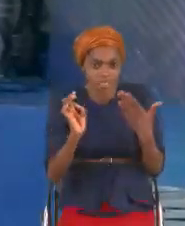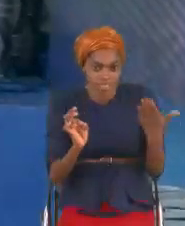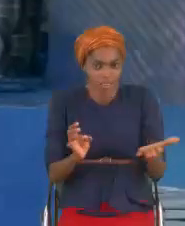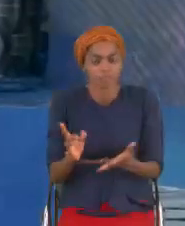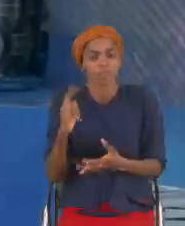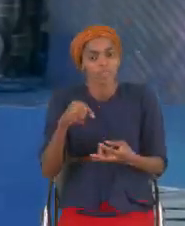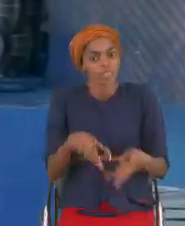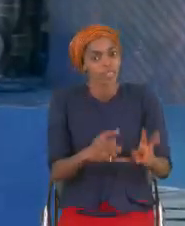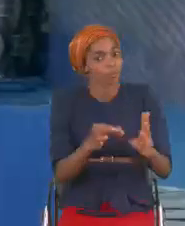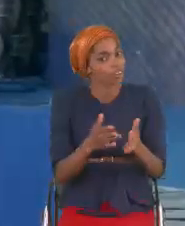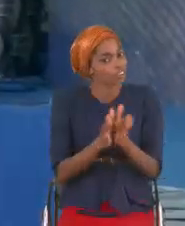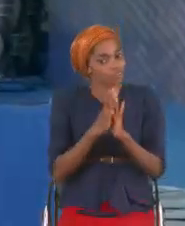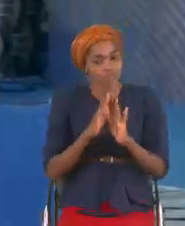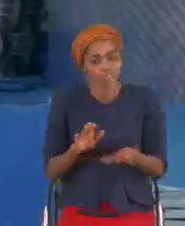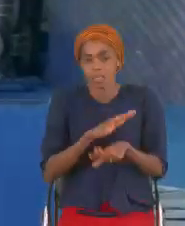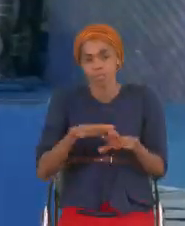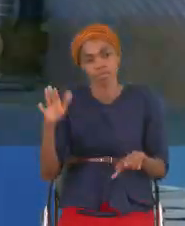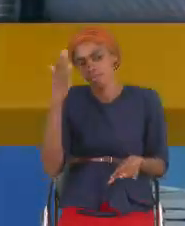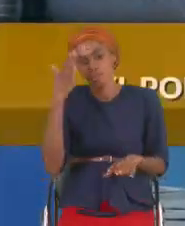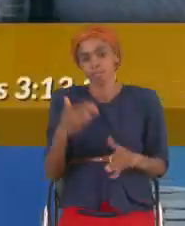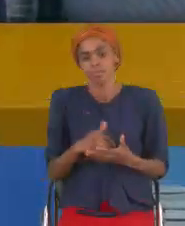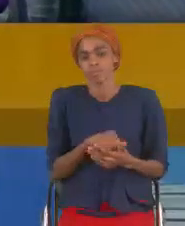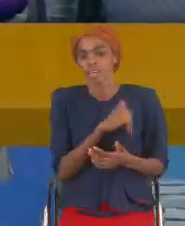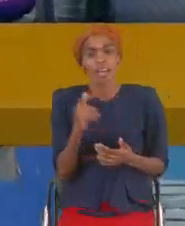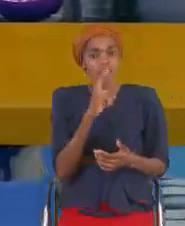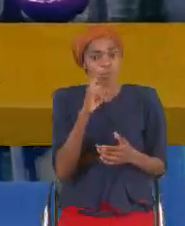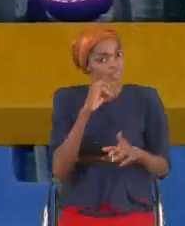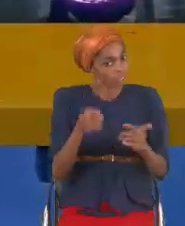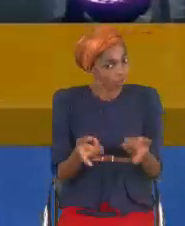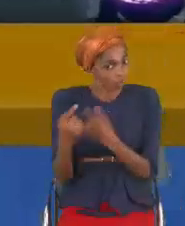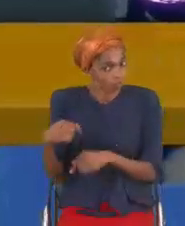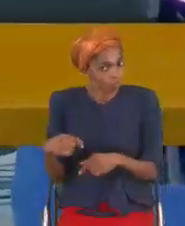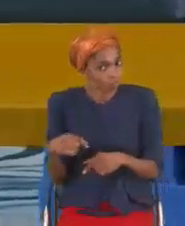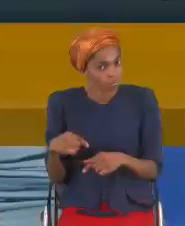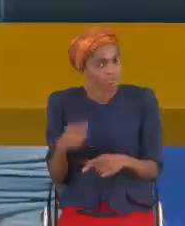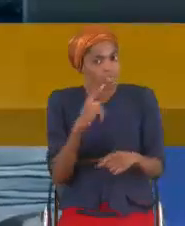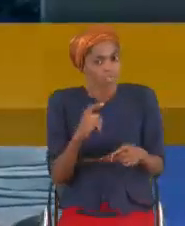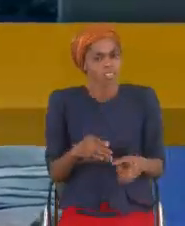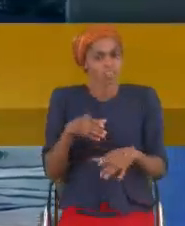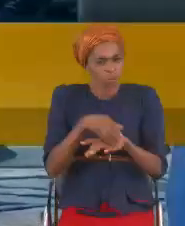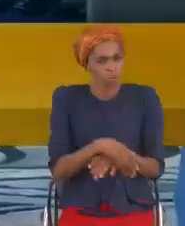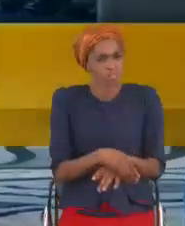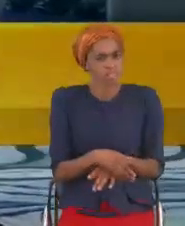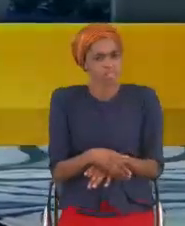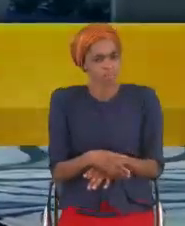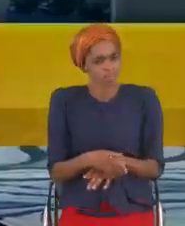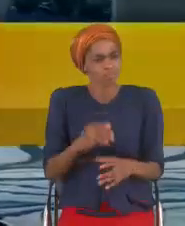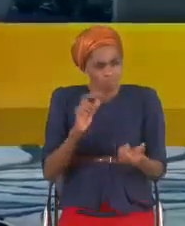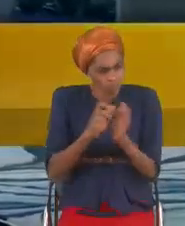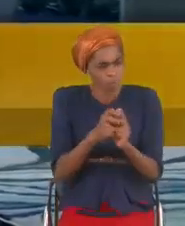of peace they have not known. Anywhere they come, they cause